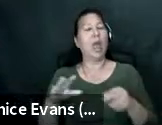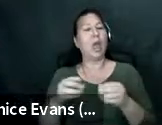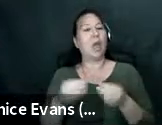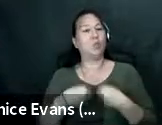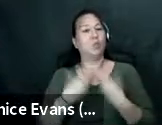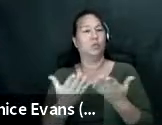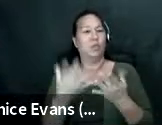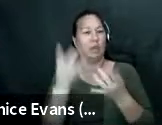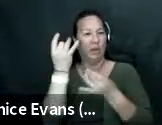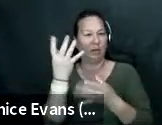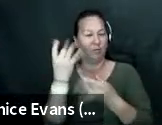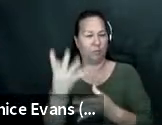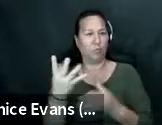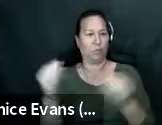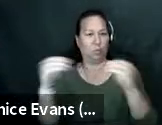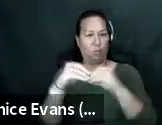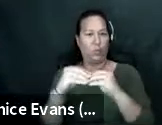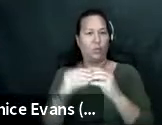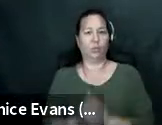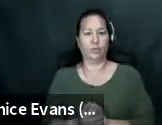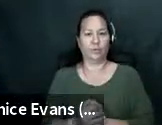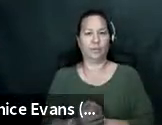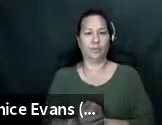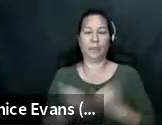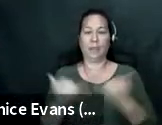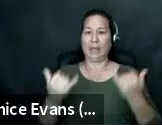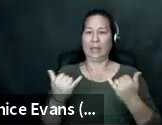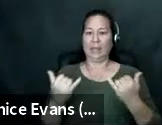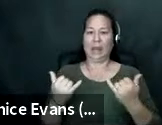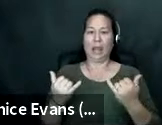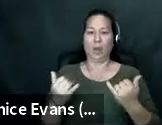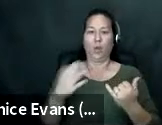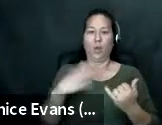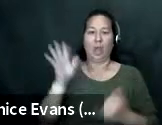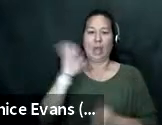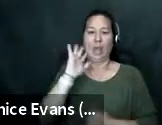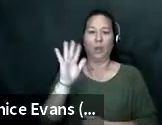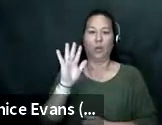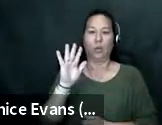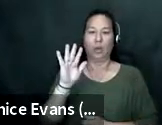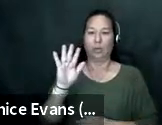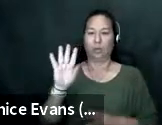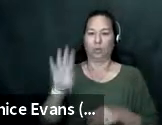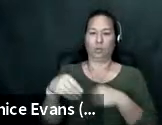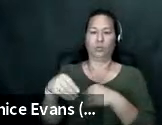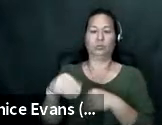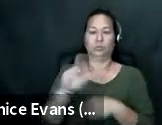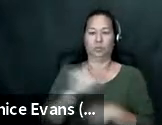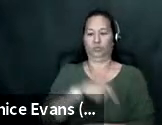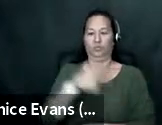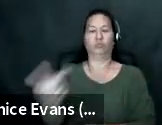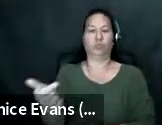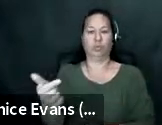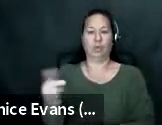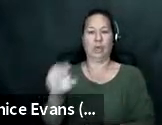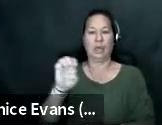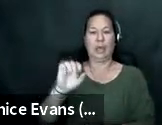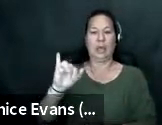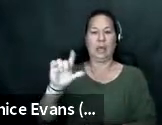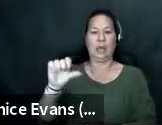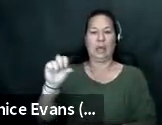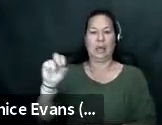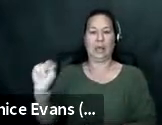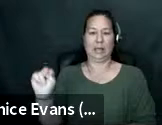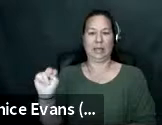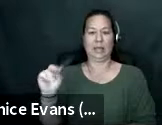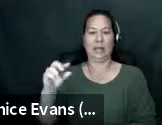I will now have the pleasure to hand over the slides to Eileen Eng, who will talk about the state guidelines.